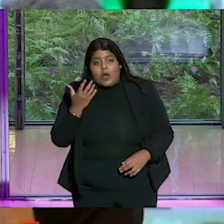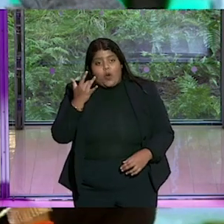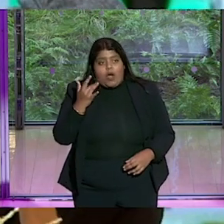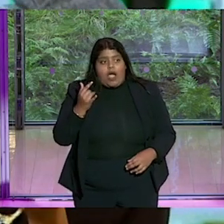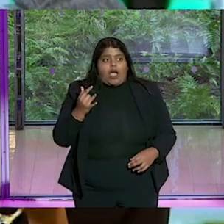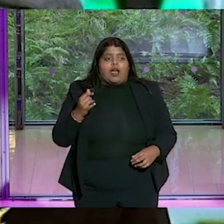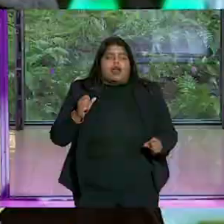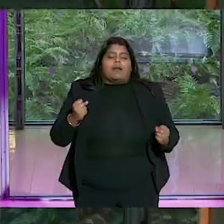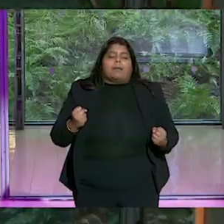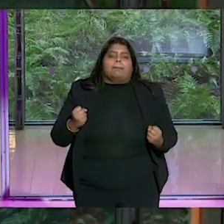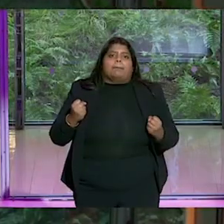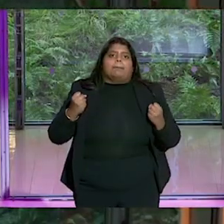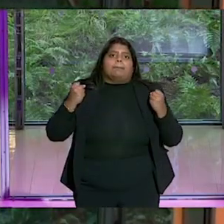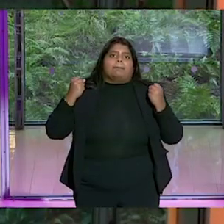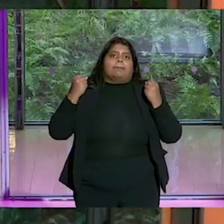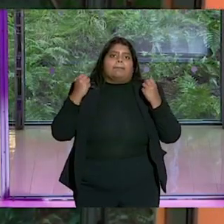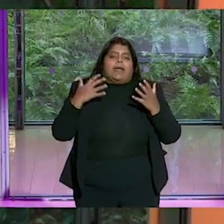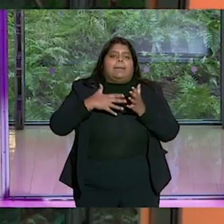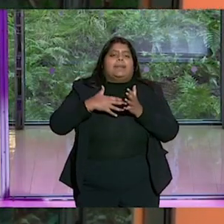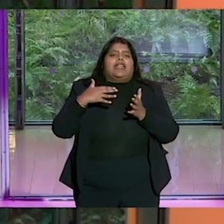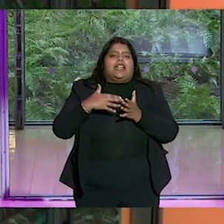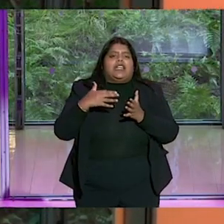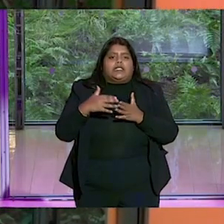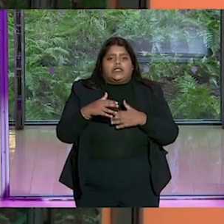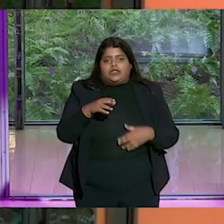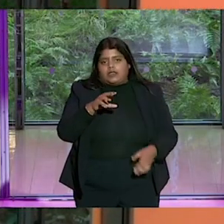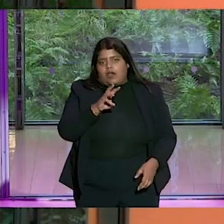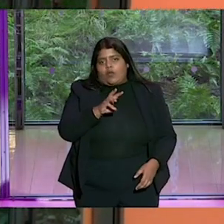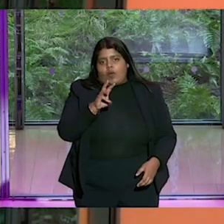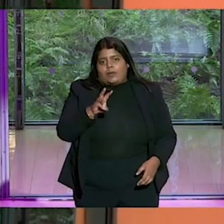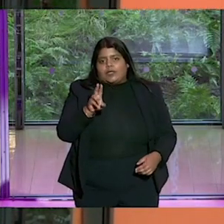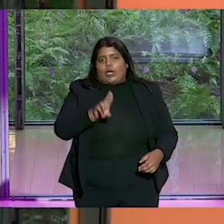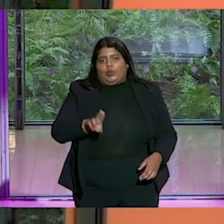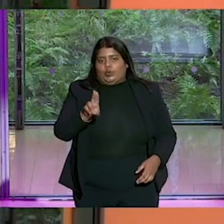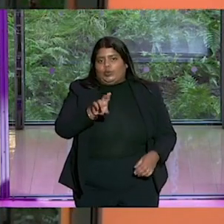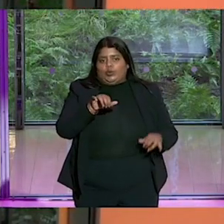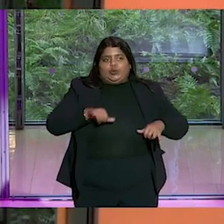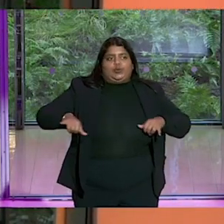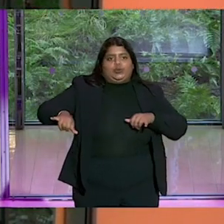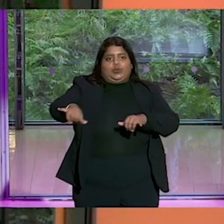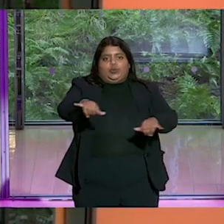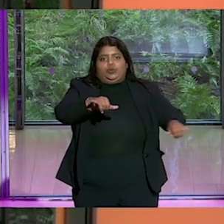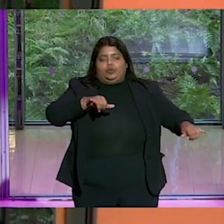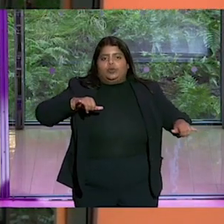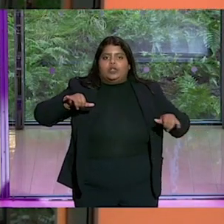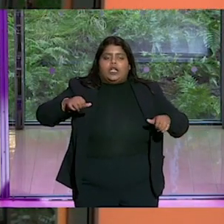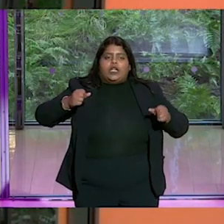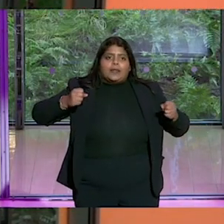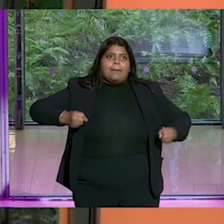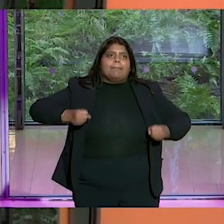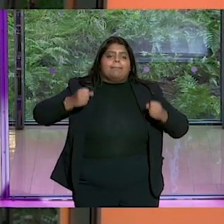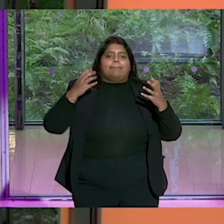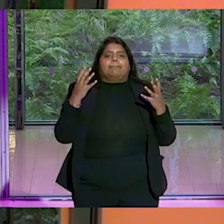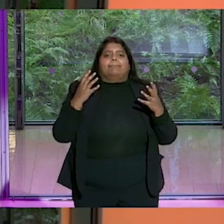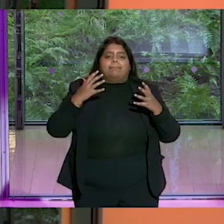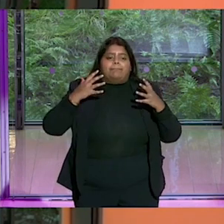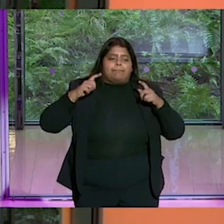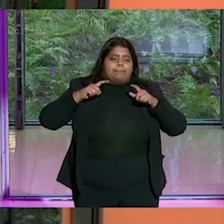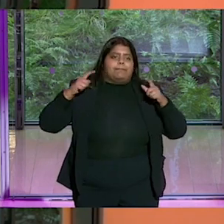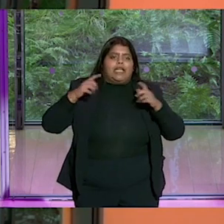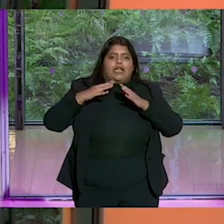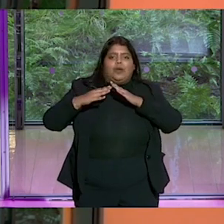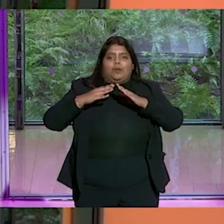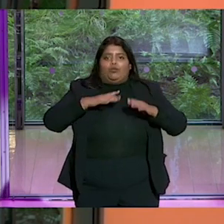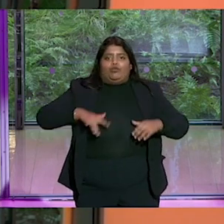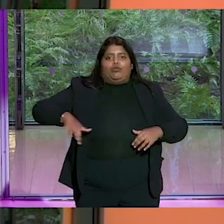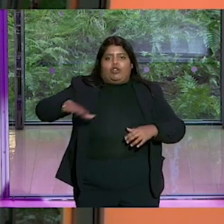widely used. It is used by millions of websites, and what that means is that there is a vast community of resources around this